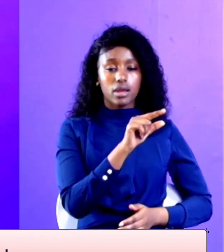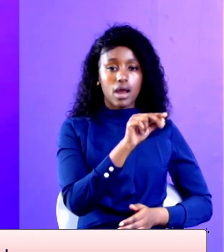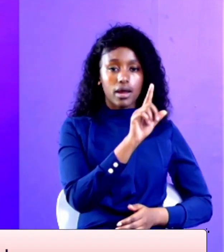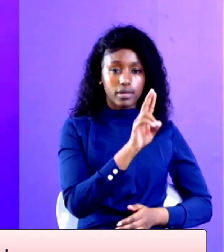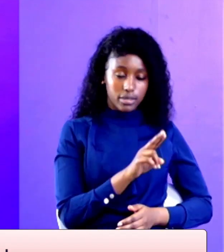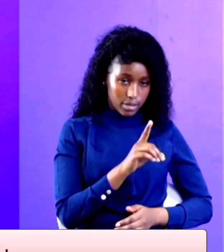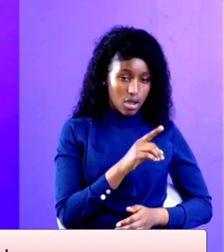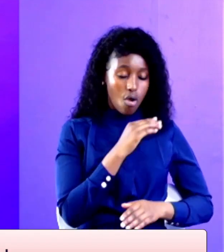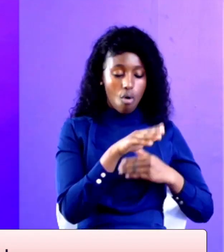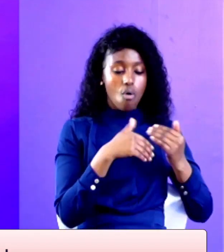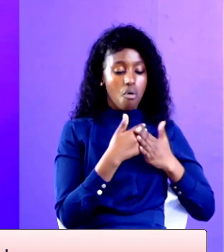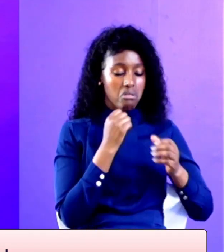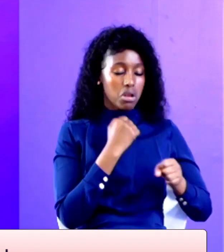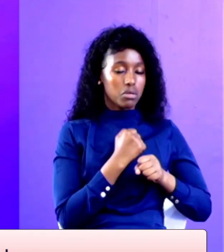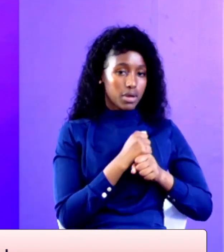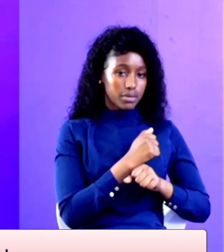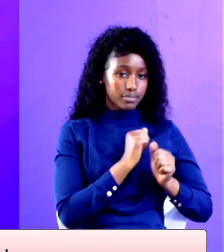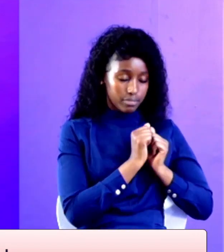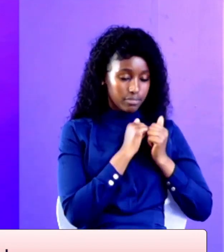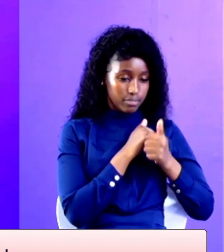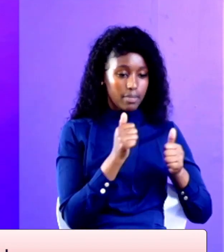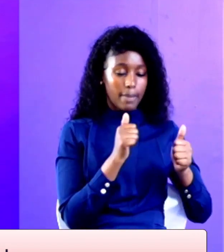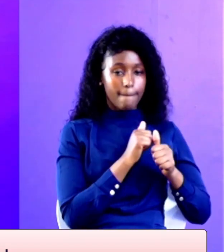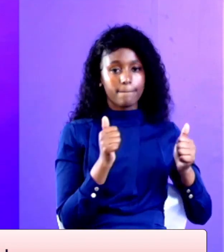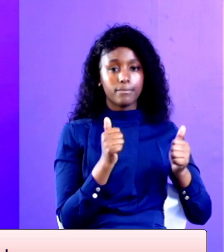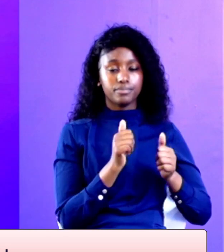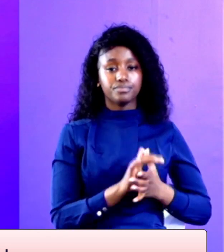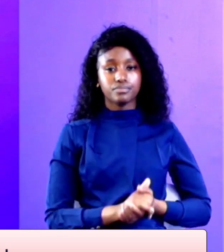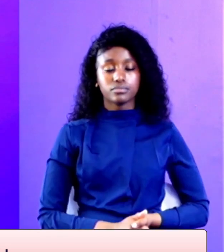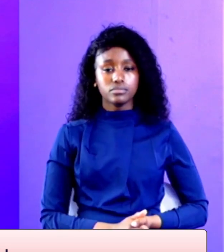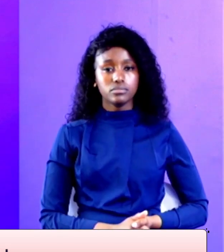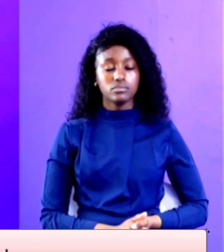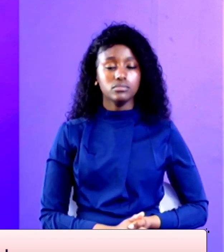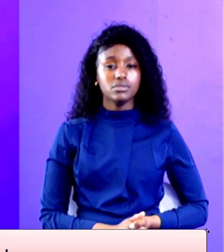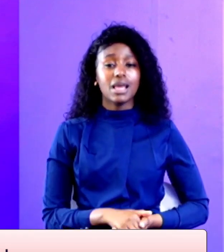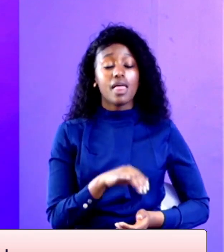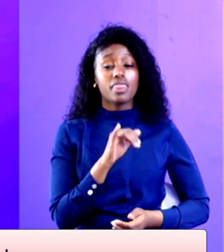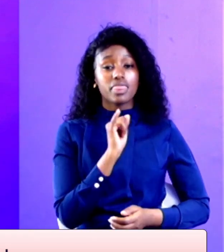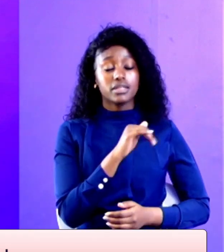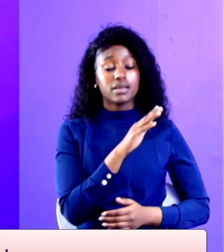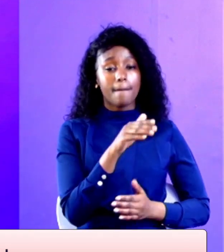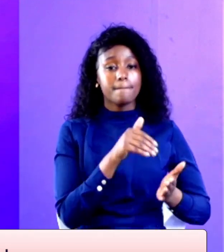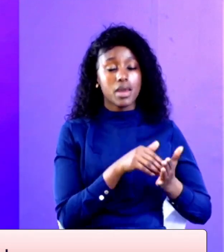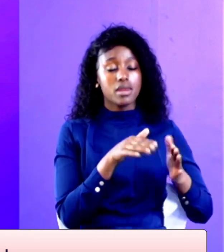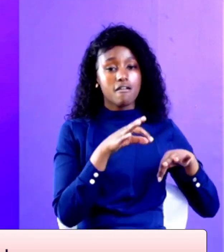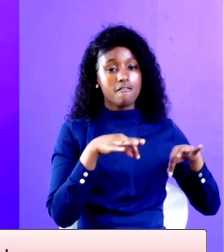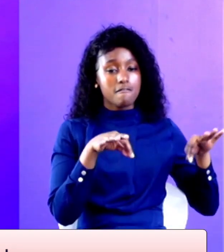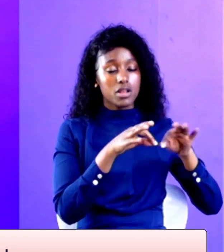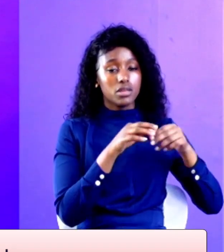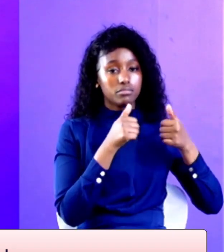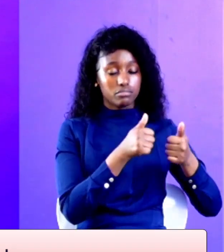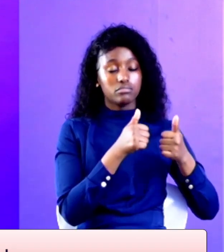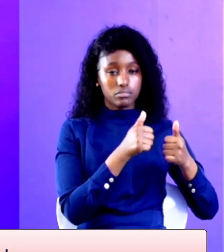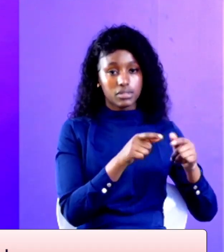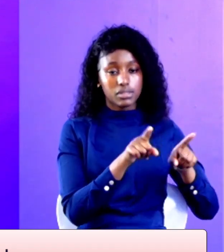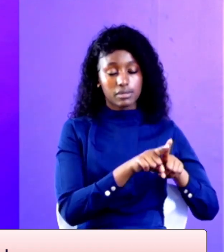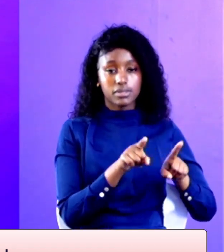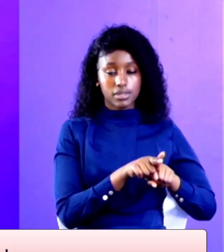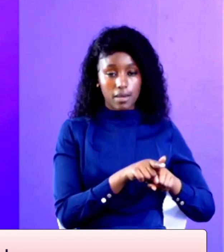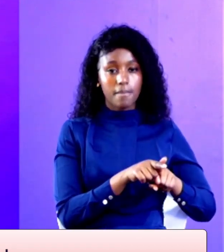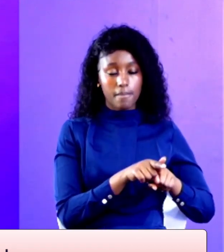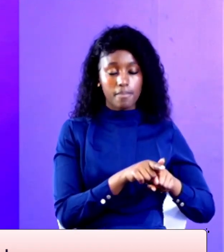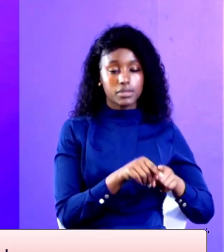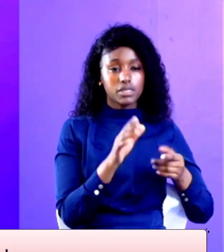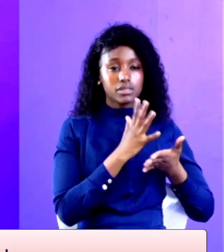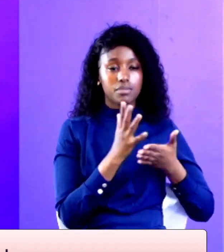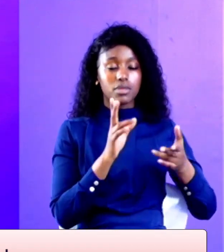that, we had Christian Norgard, and we had also Merino in that midfield, and Merino managed to score. And also one positive